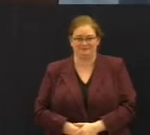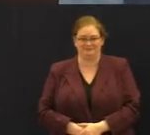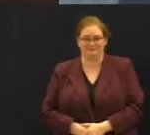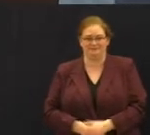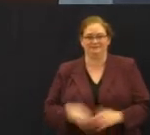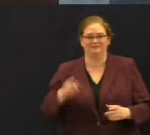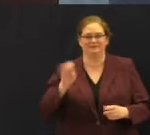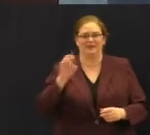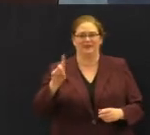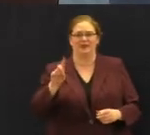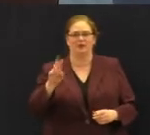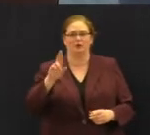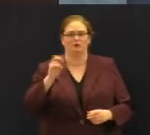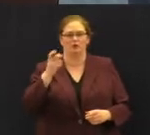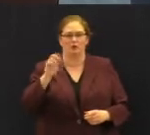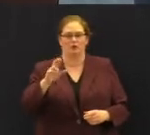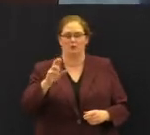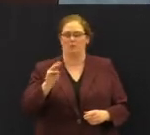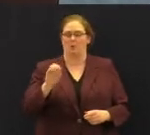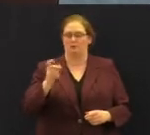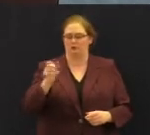This is Ed Moser from the Moser Group.